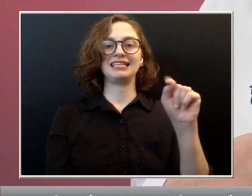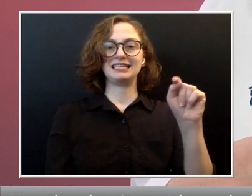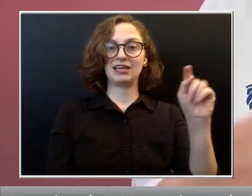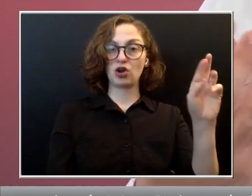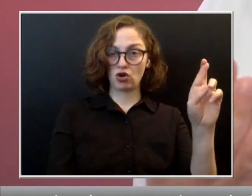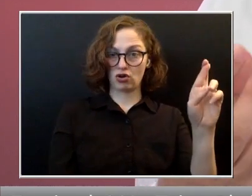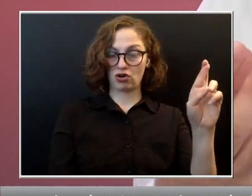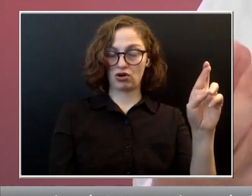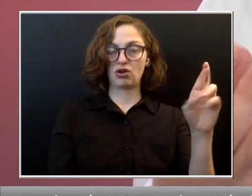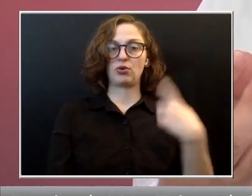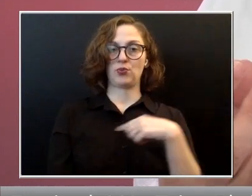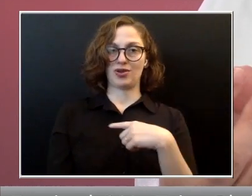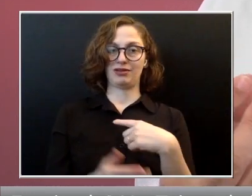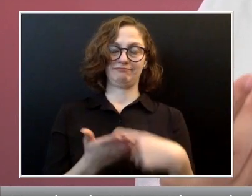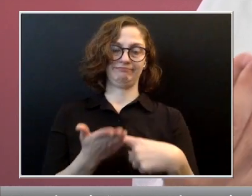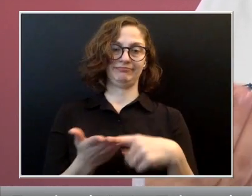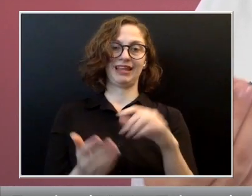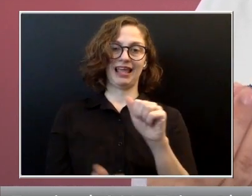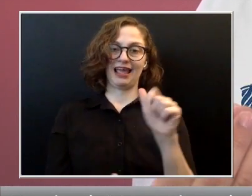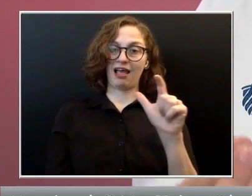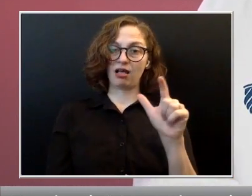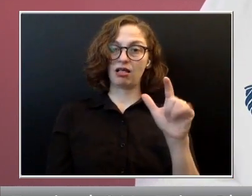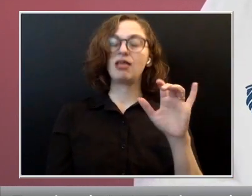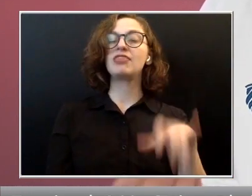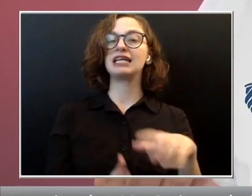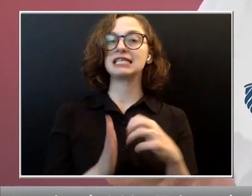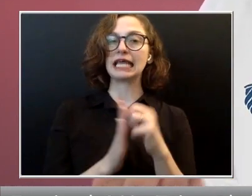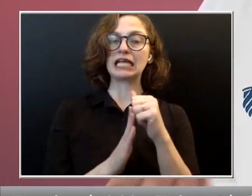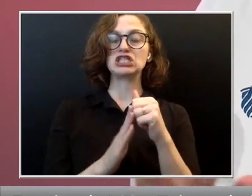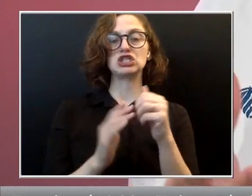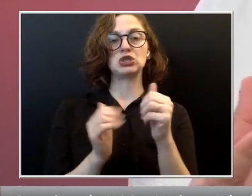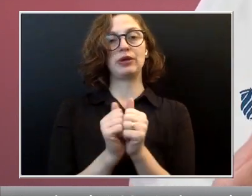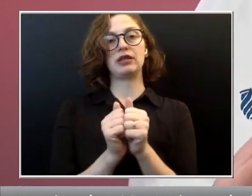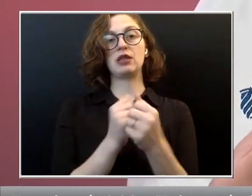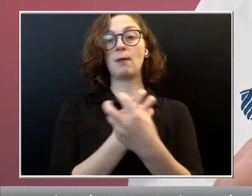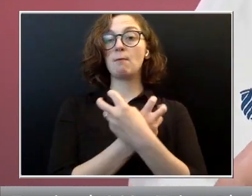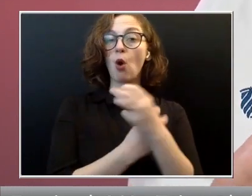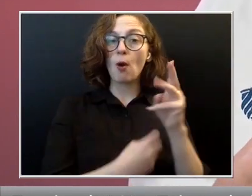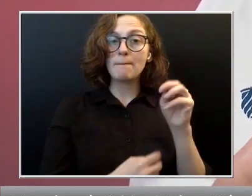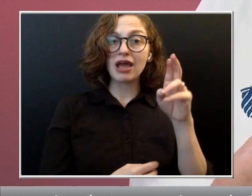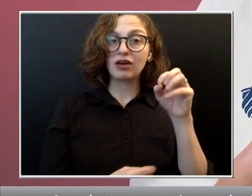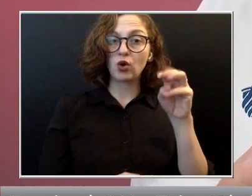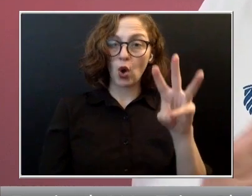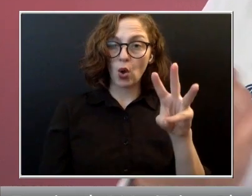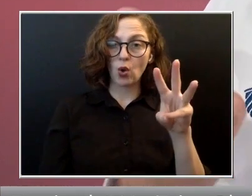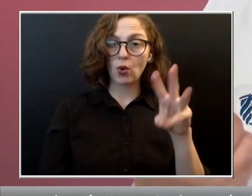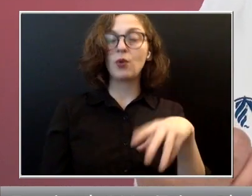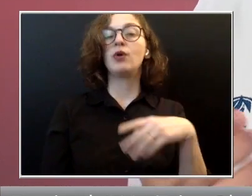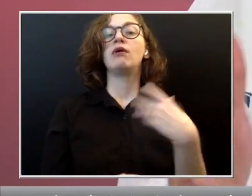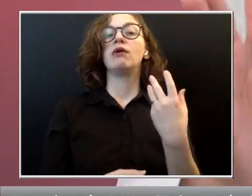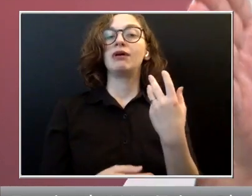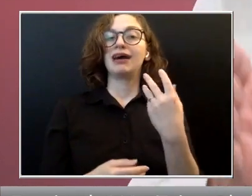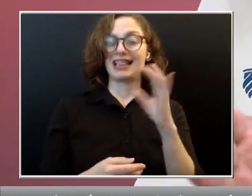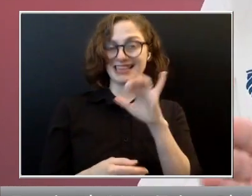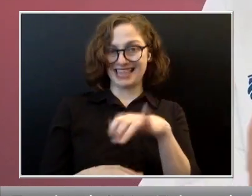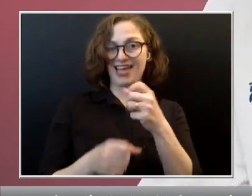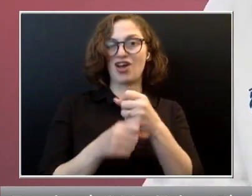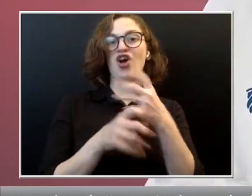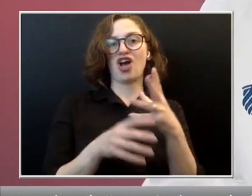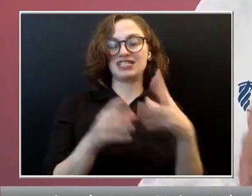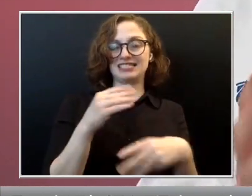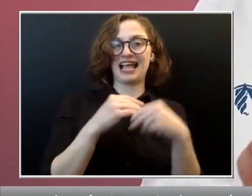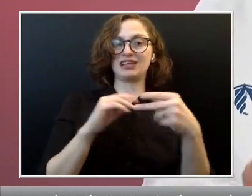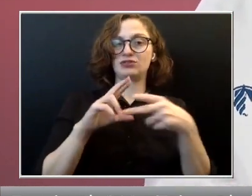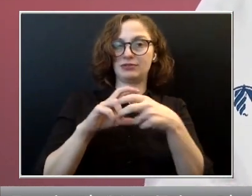bone marrow where the excess protein is because of the cancer of the bone marrow. He didn't have that. He had